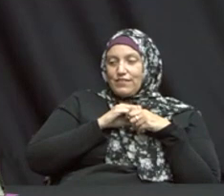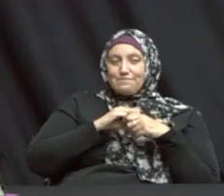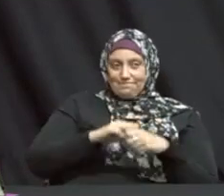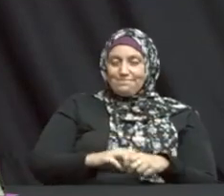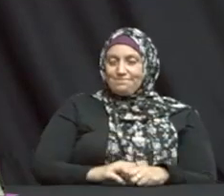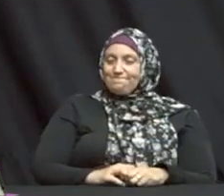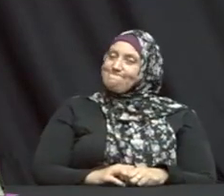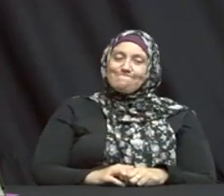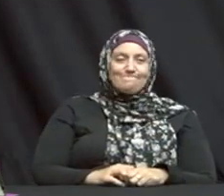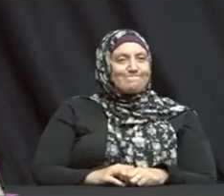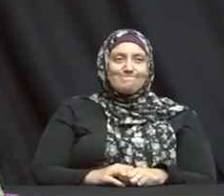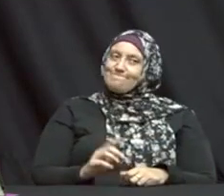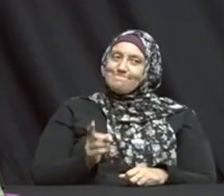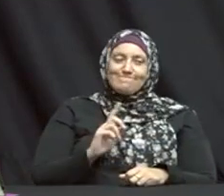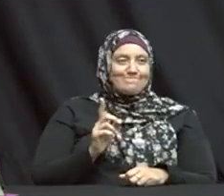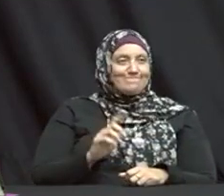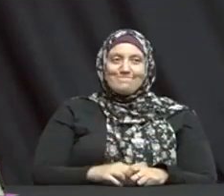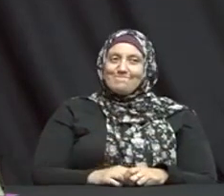All right.